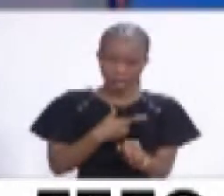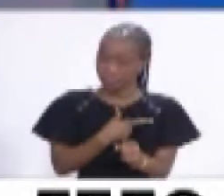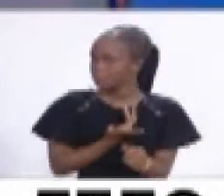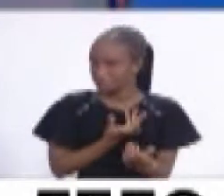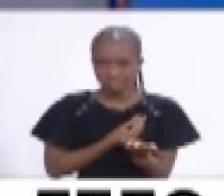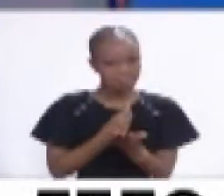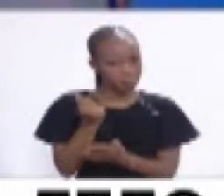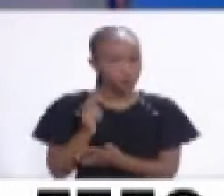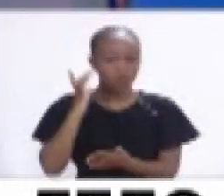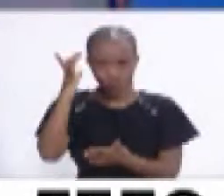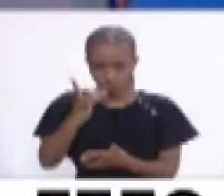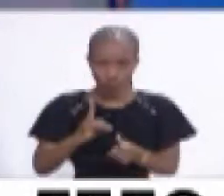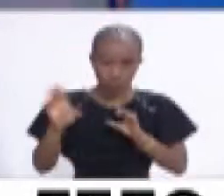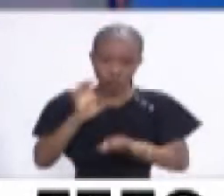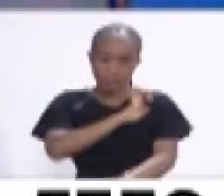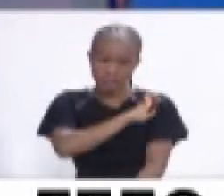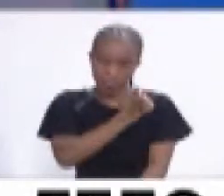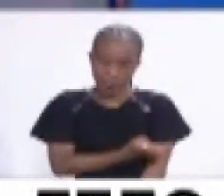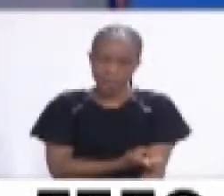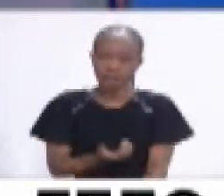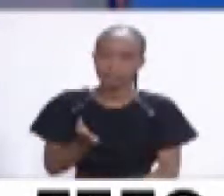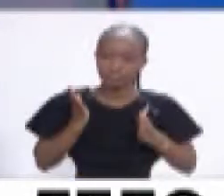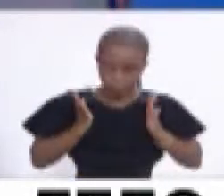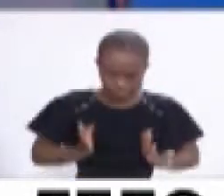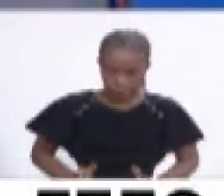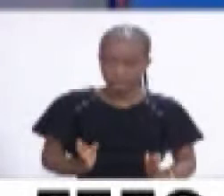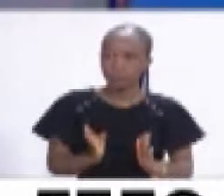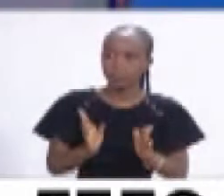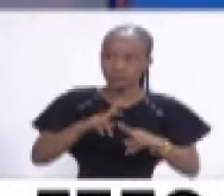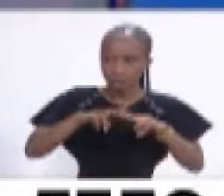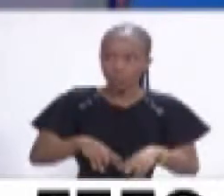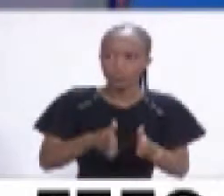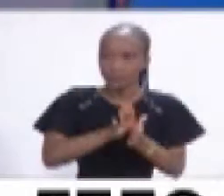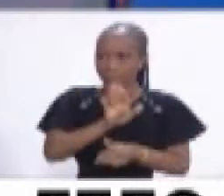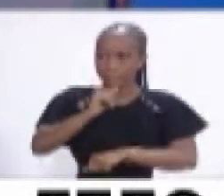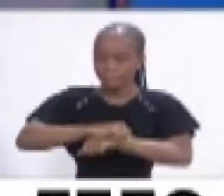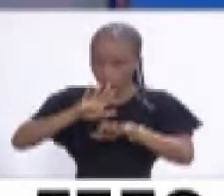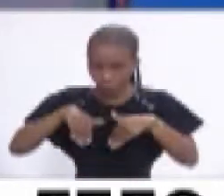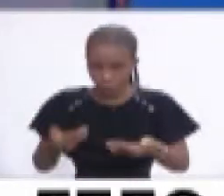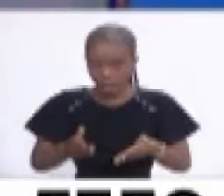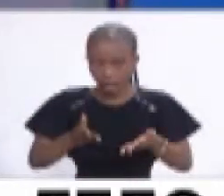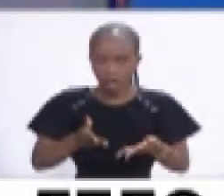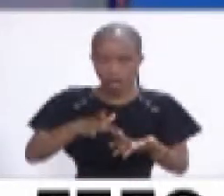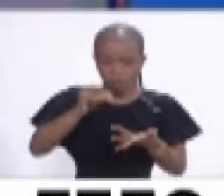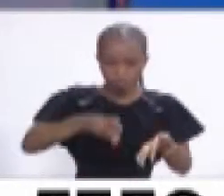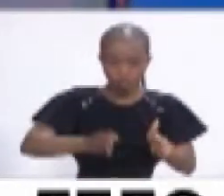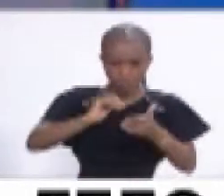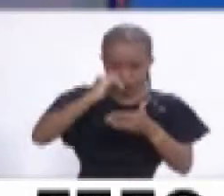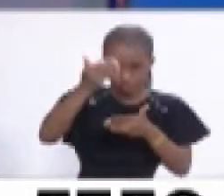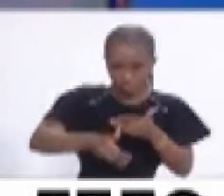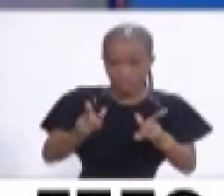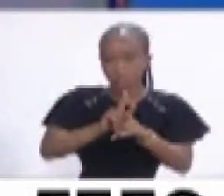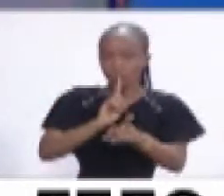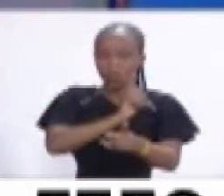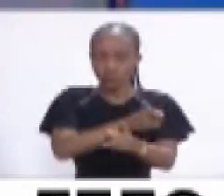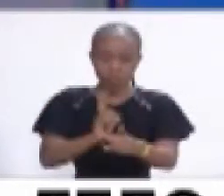their payments should make an effort and individually liaise with their schools on how to find a way forward. He has, however,